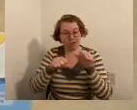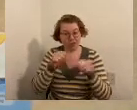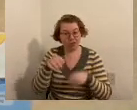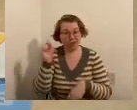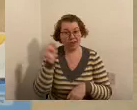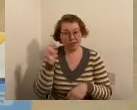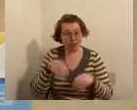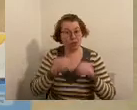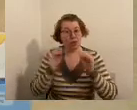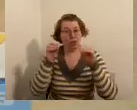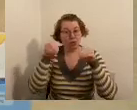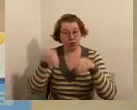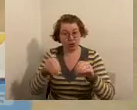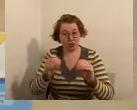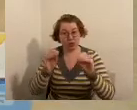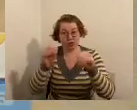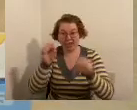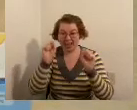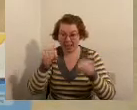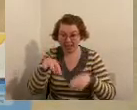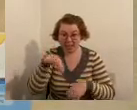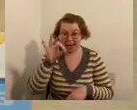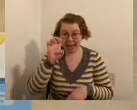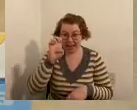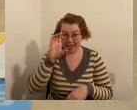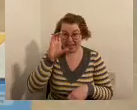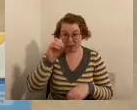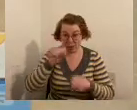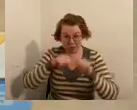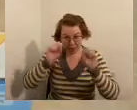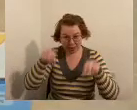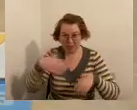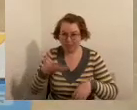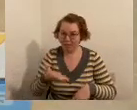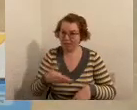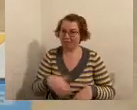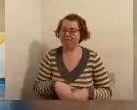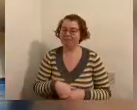an ocean you can find ecosystems.